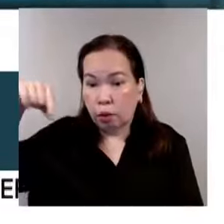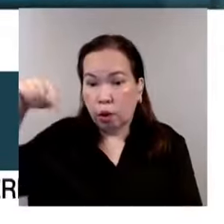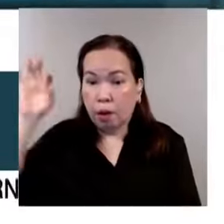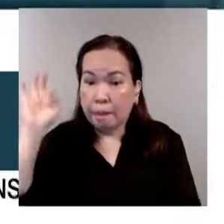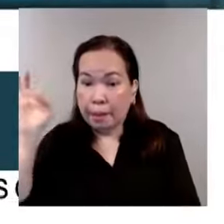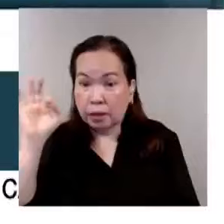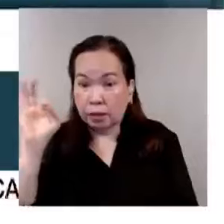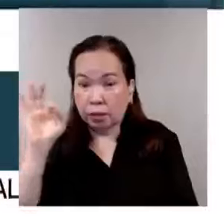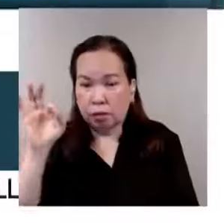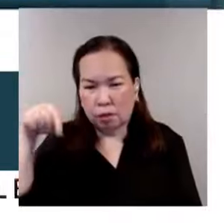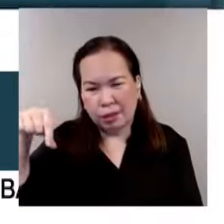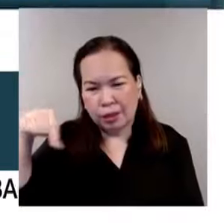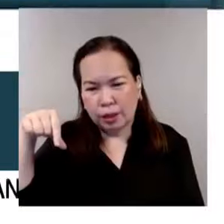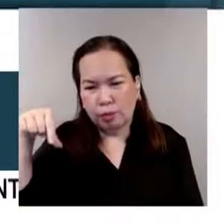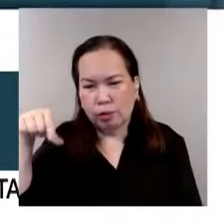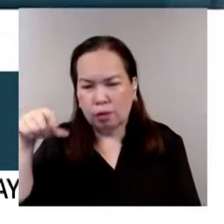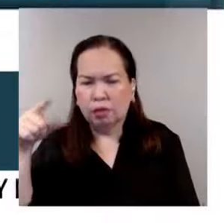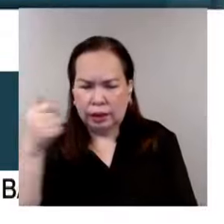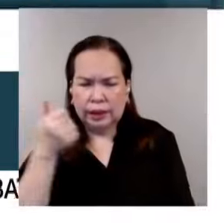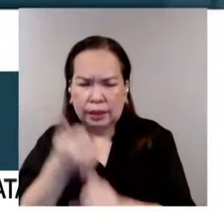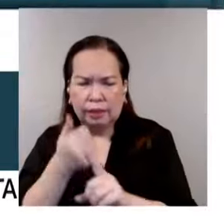these factors made